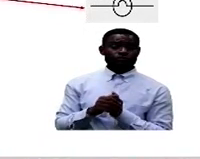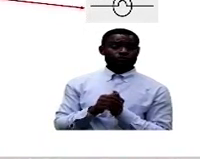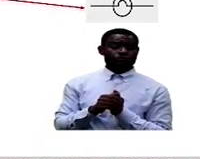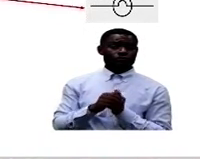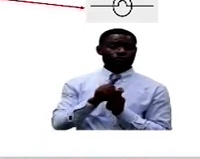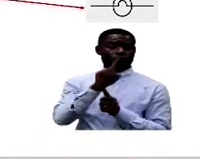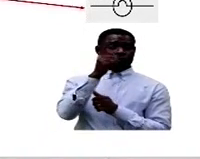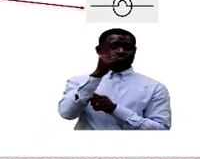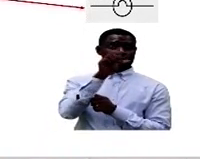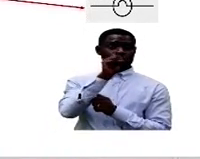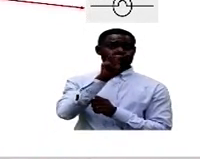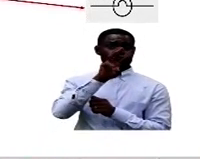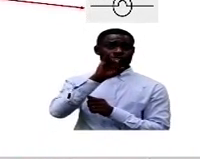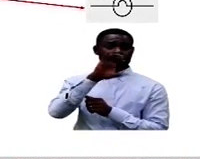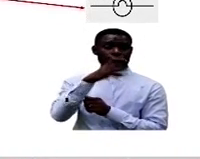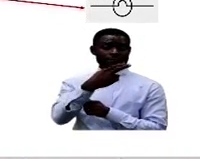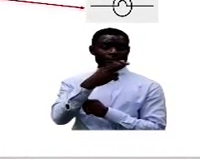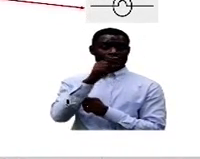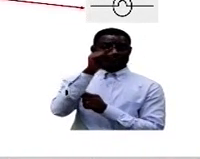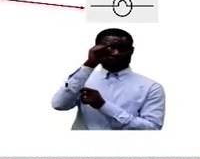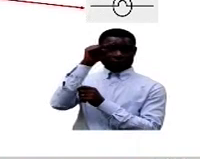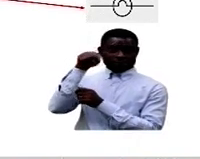I hope you got it correct. Thumbs up.